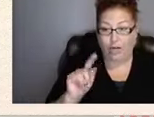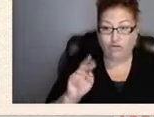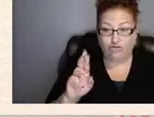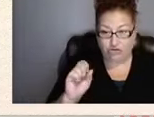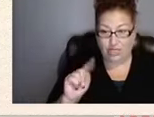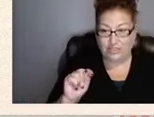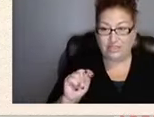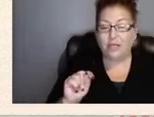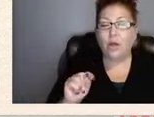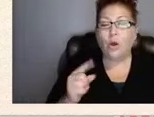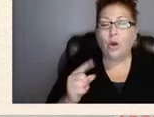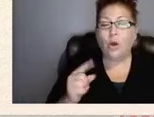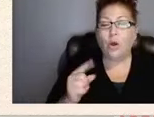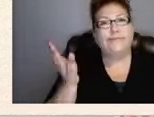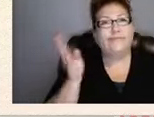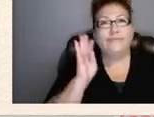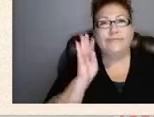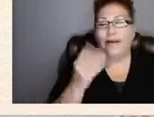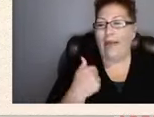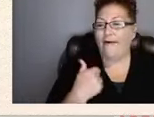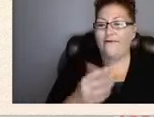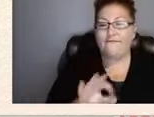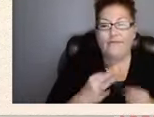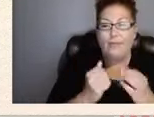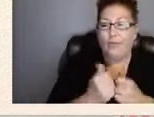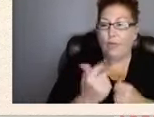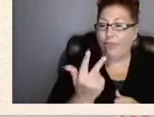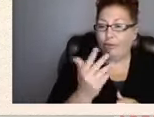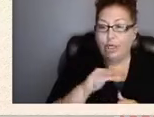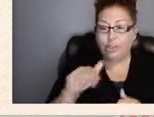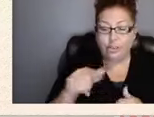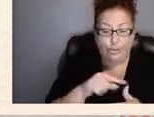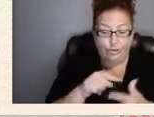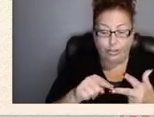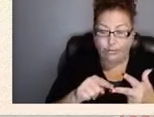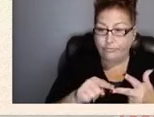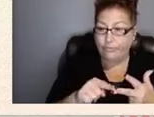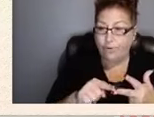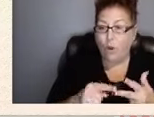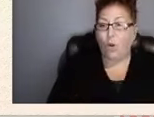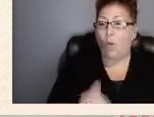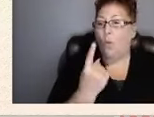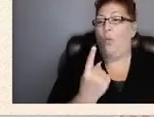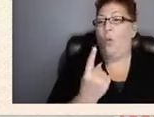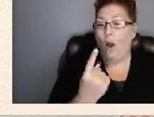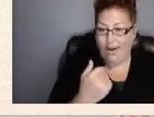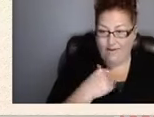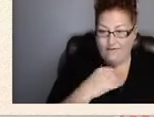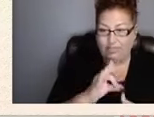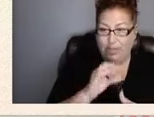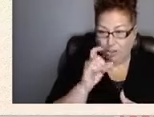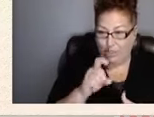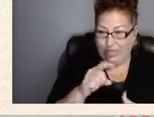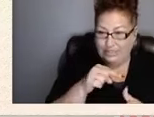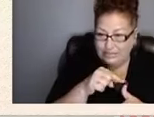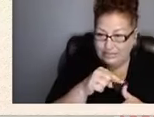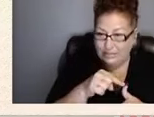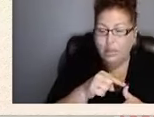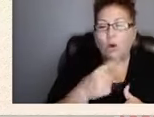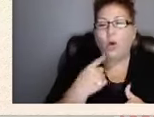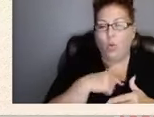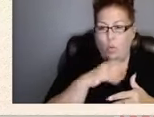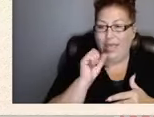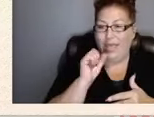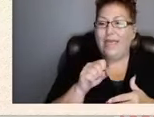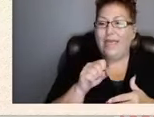have a family with 3 children, one of whom is an individual with special needs. We can put the money